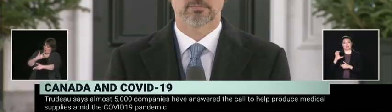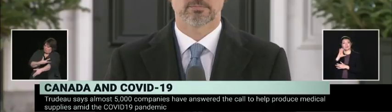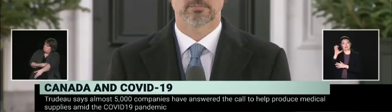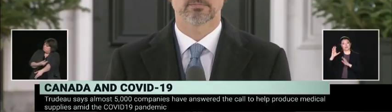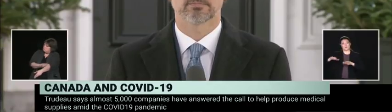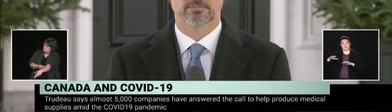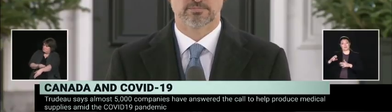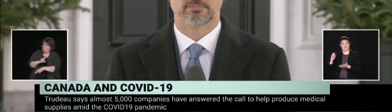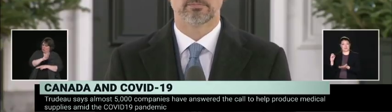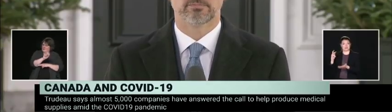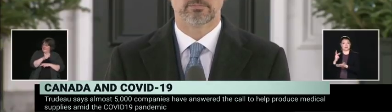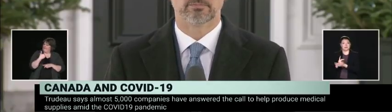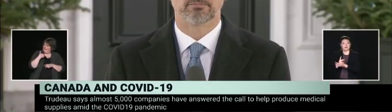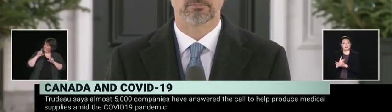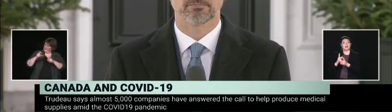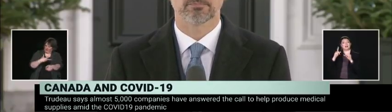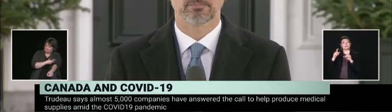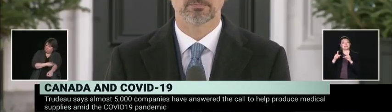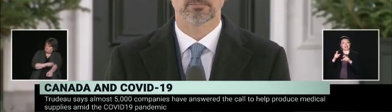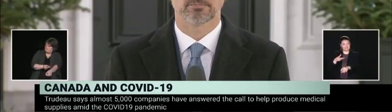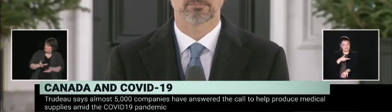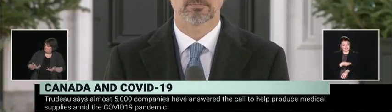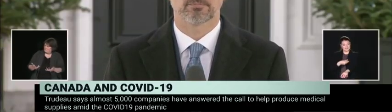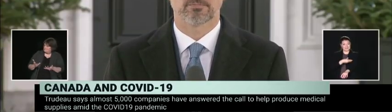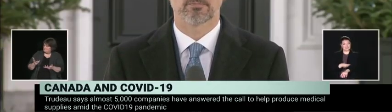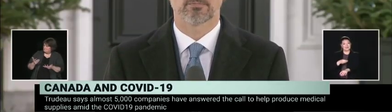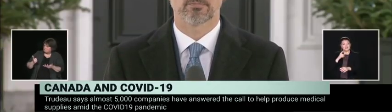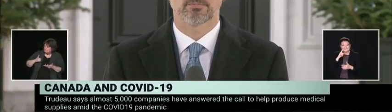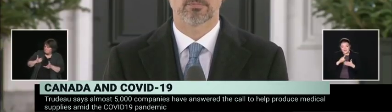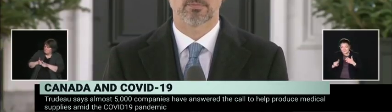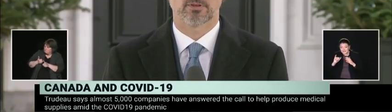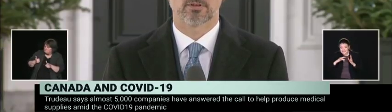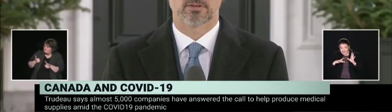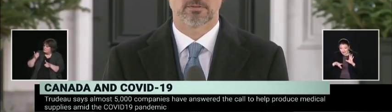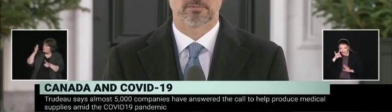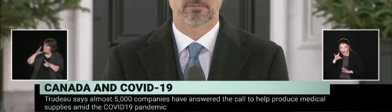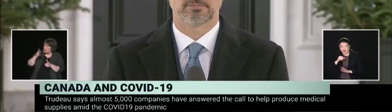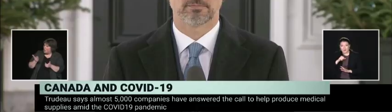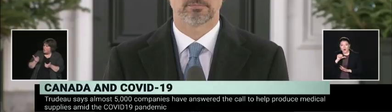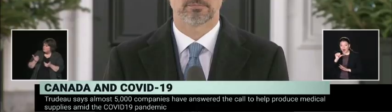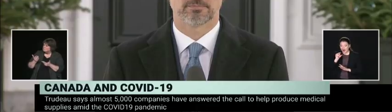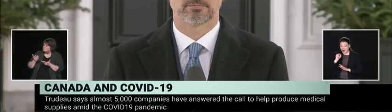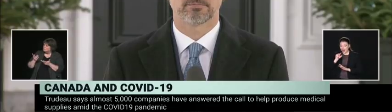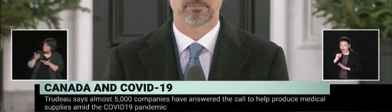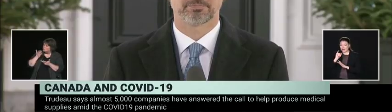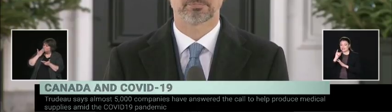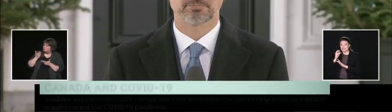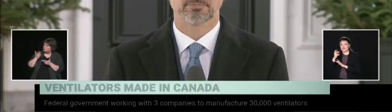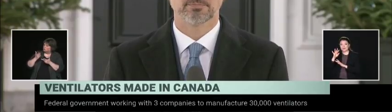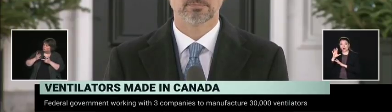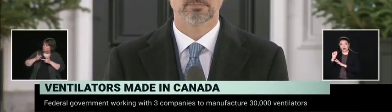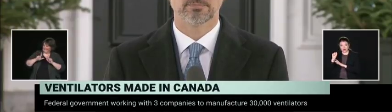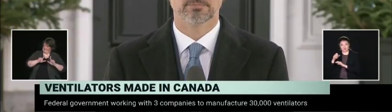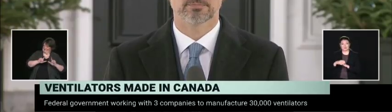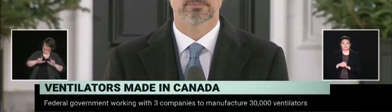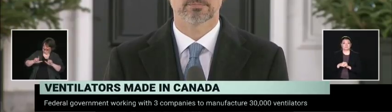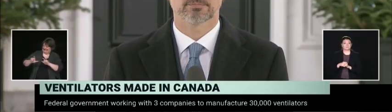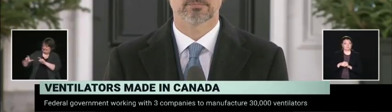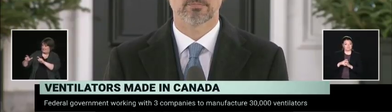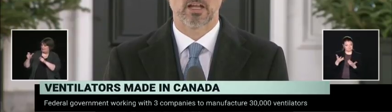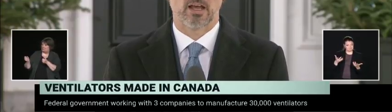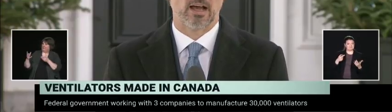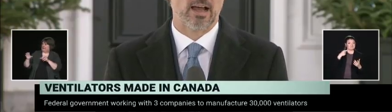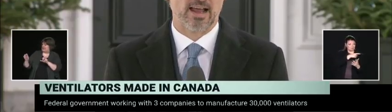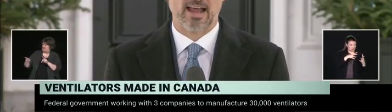used in the United States. And I guess more widely, what's keeping Canada from adopting a policy of rapid wide-scale testing to try to get this under